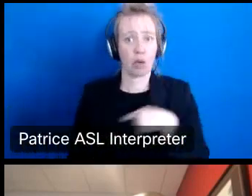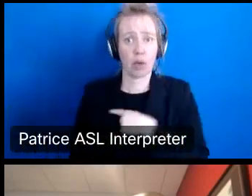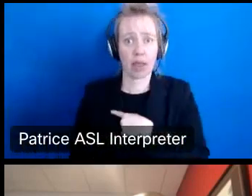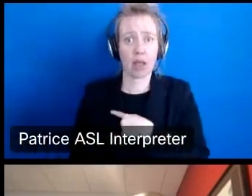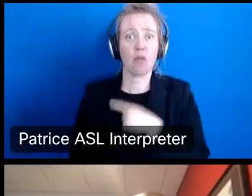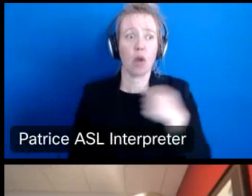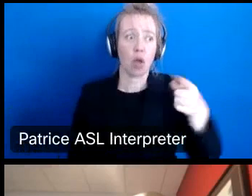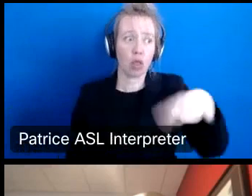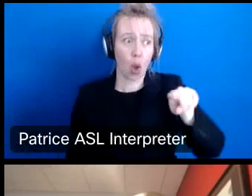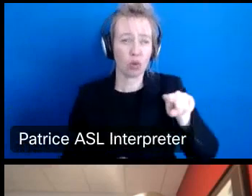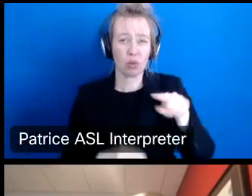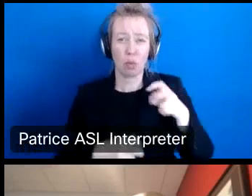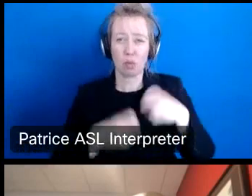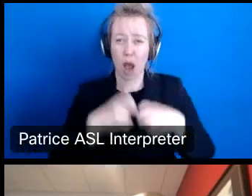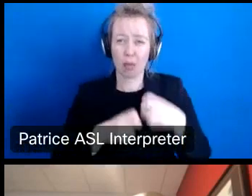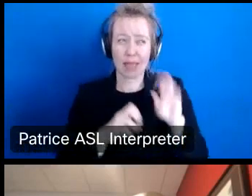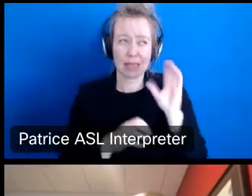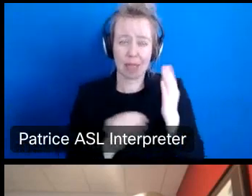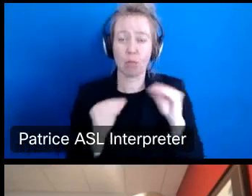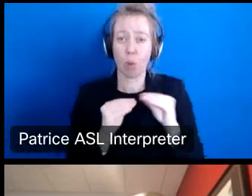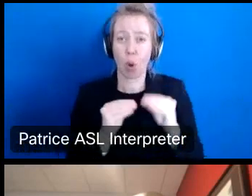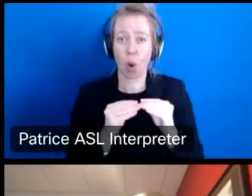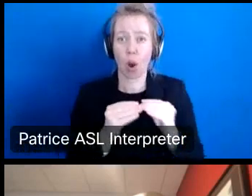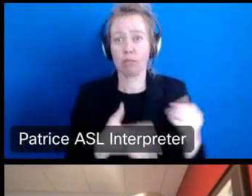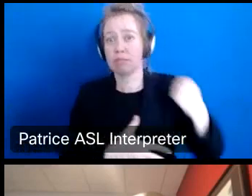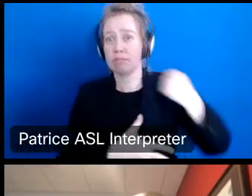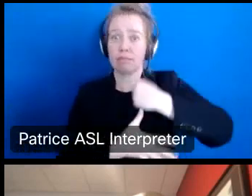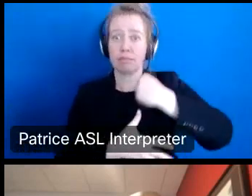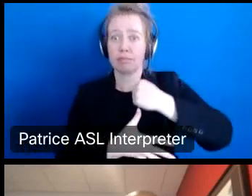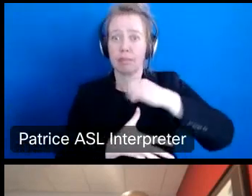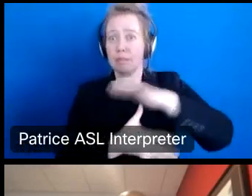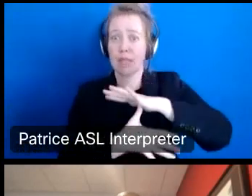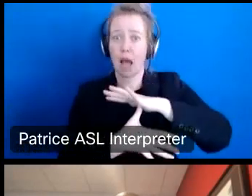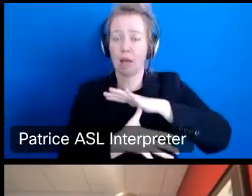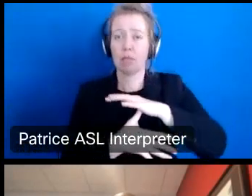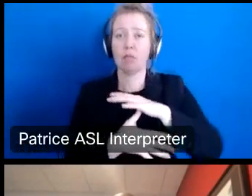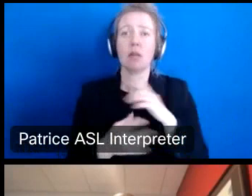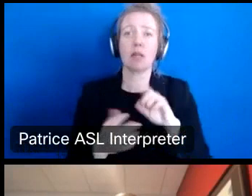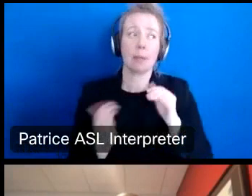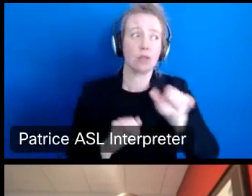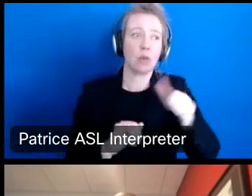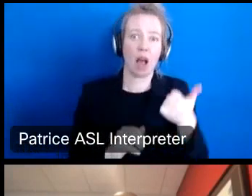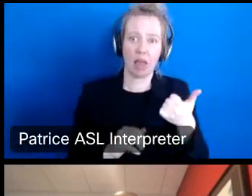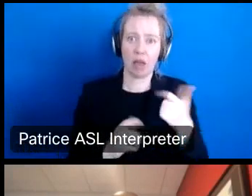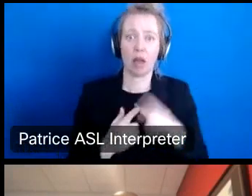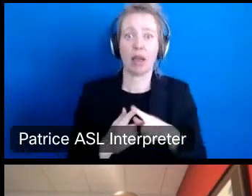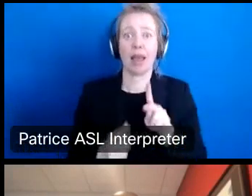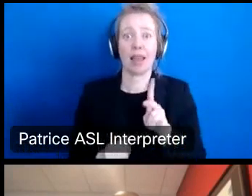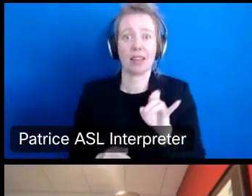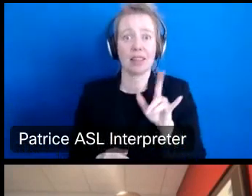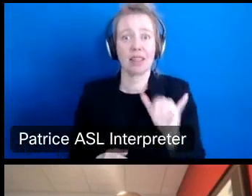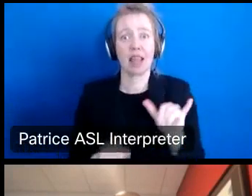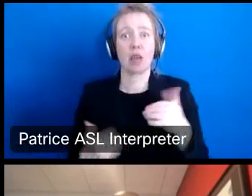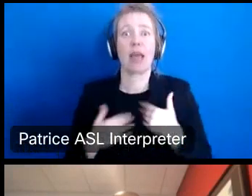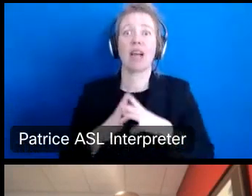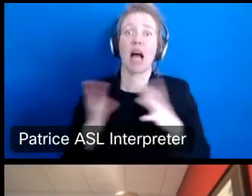priority locations. And as well as all these other programs that Kelly and her team presented. We have so many proactive programs.